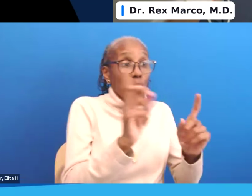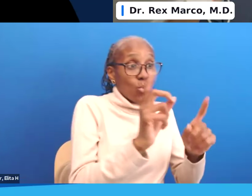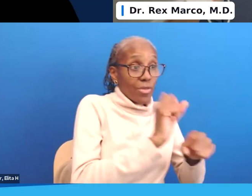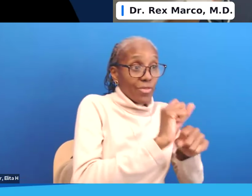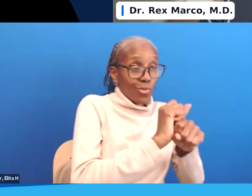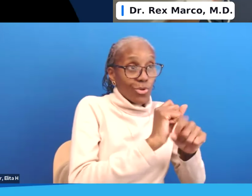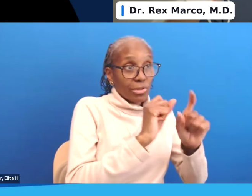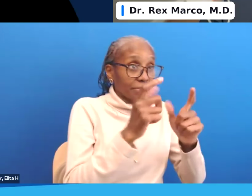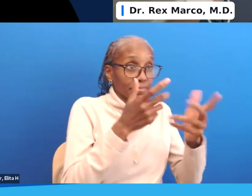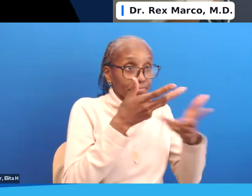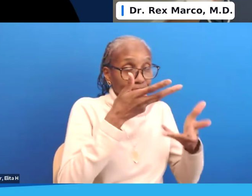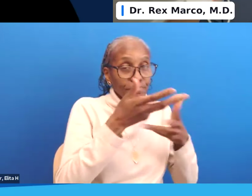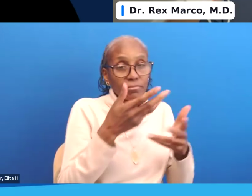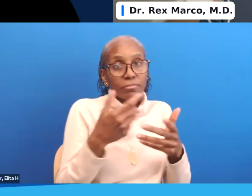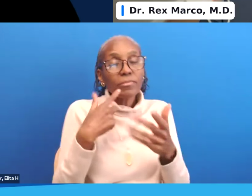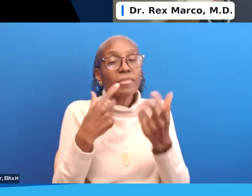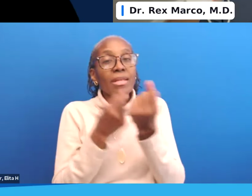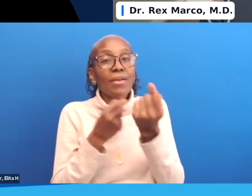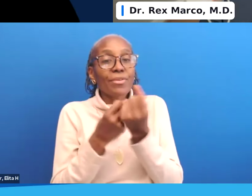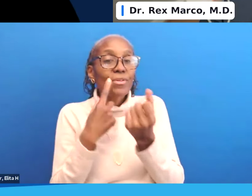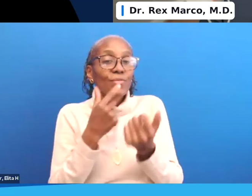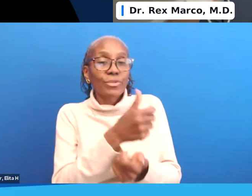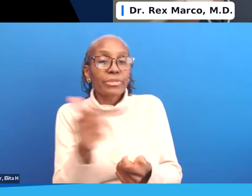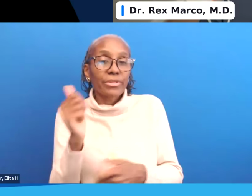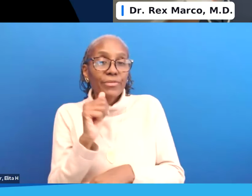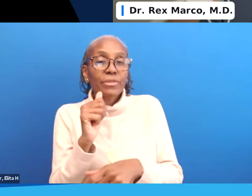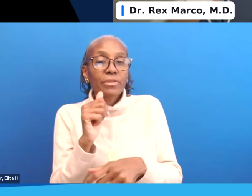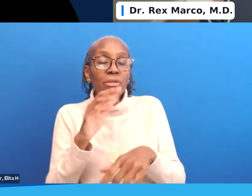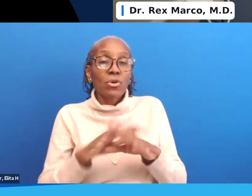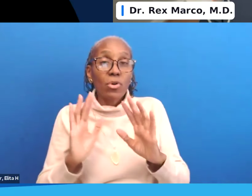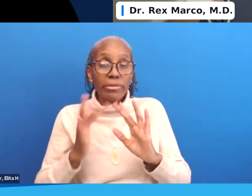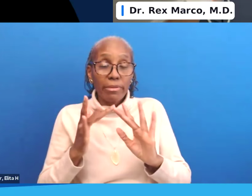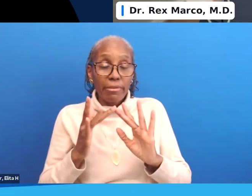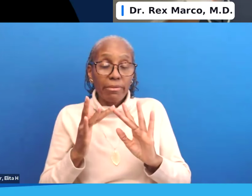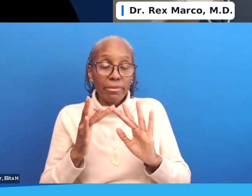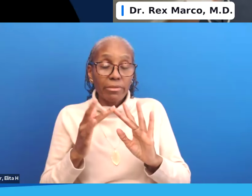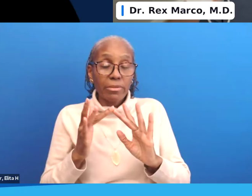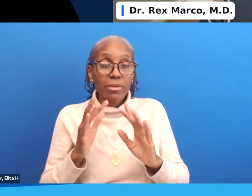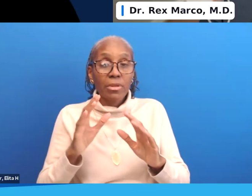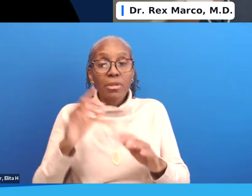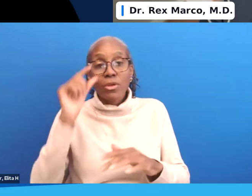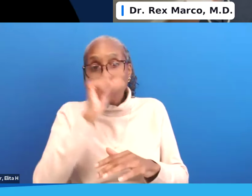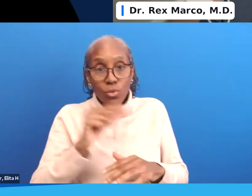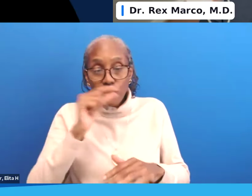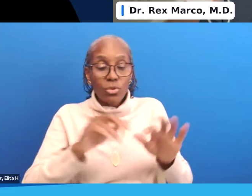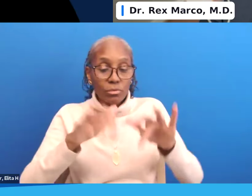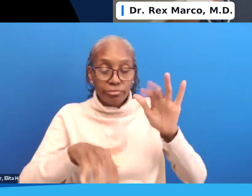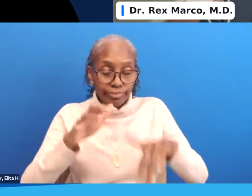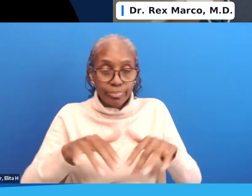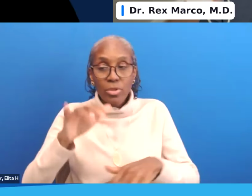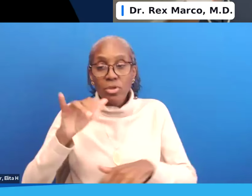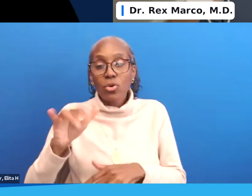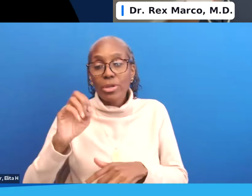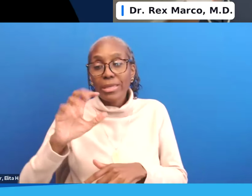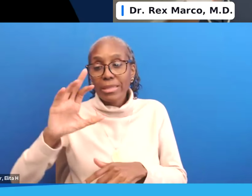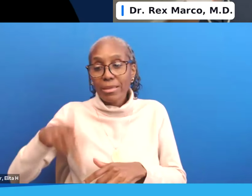could even advocate for yourself online. Google and Yelp reviews